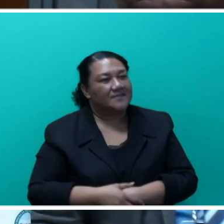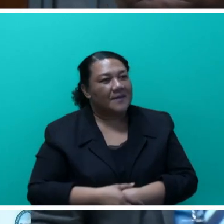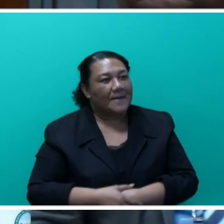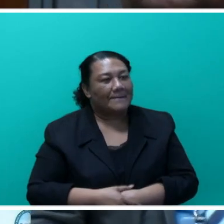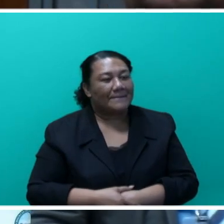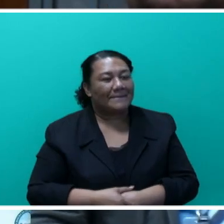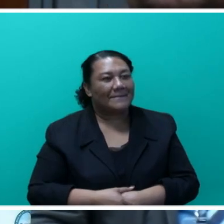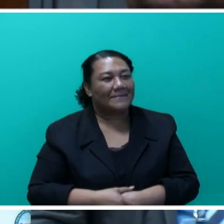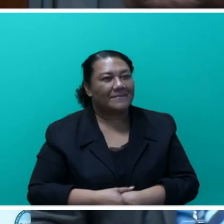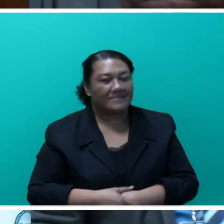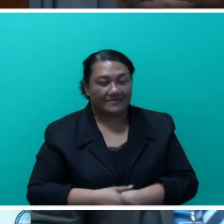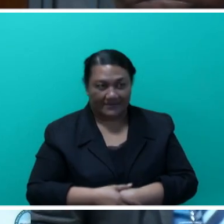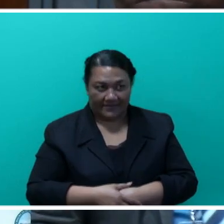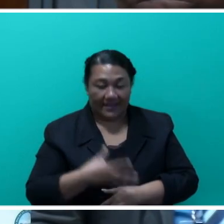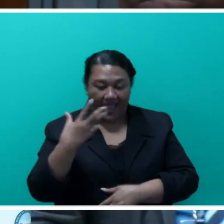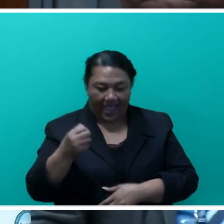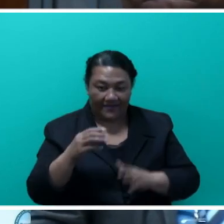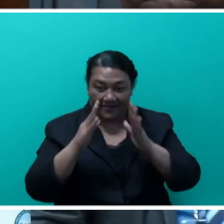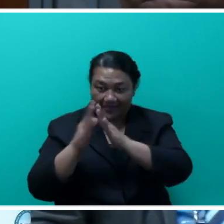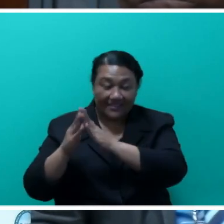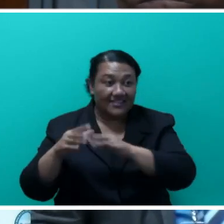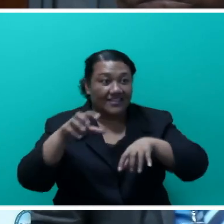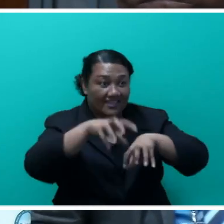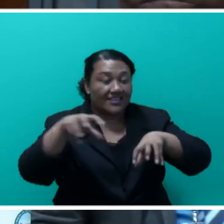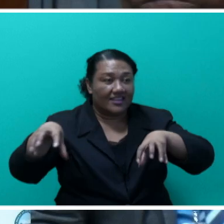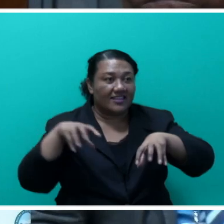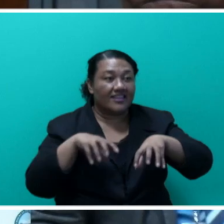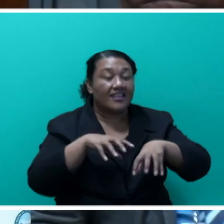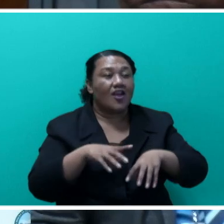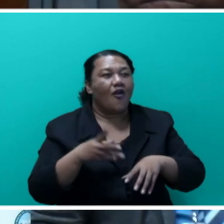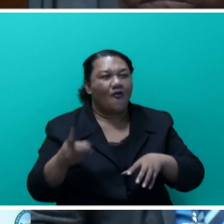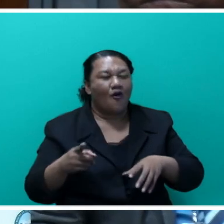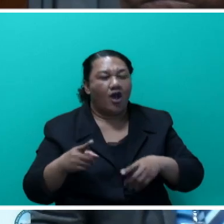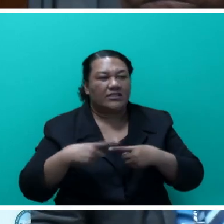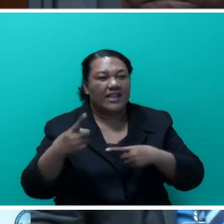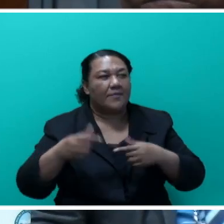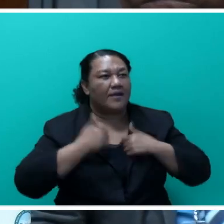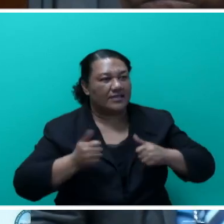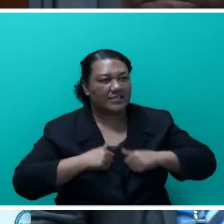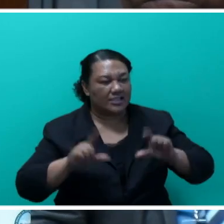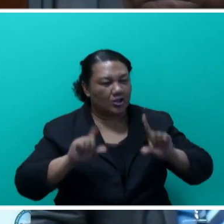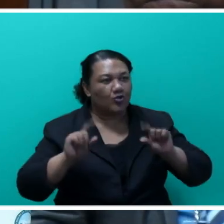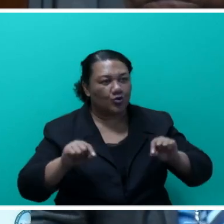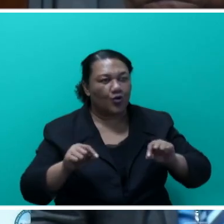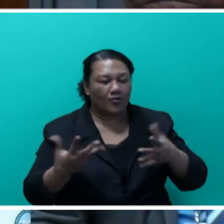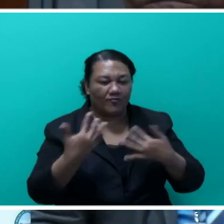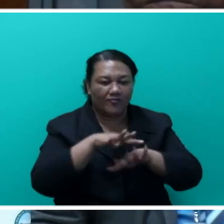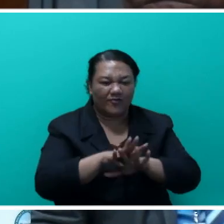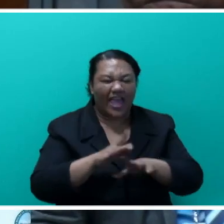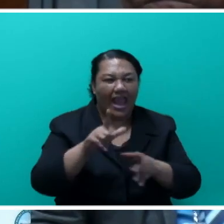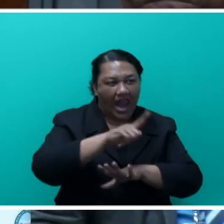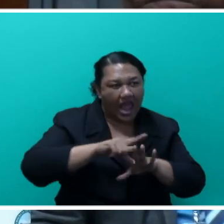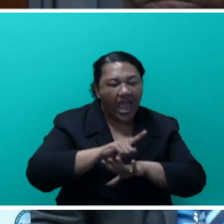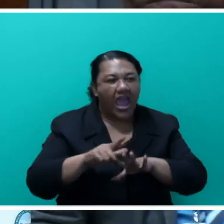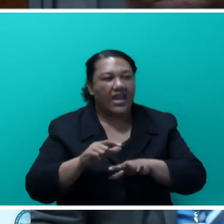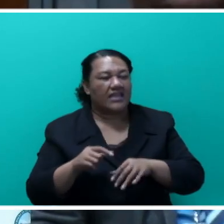growth, urban growth, necessitates adoption of sustainable practices that integrate land development,